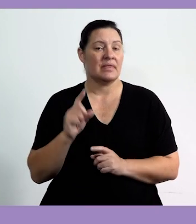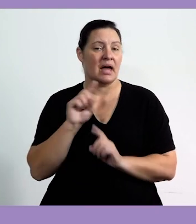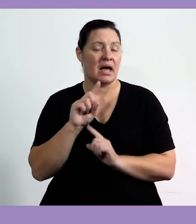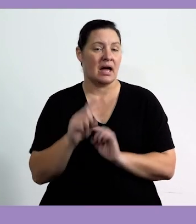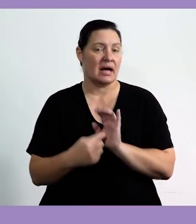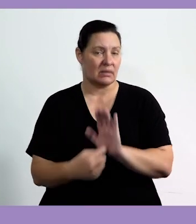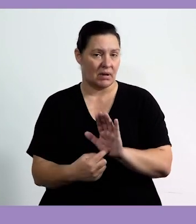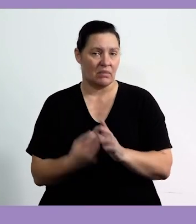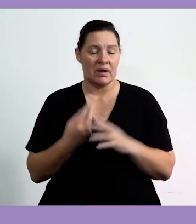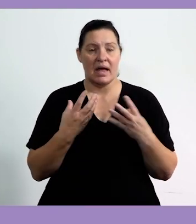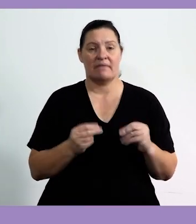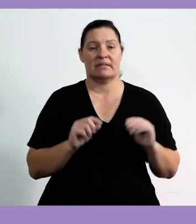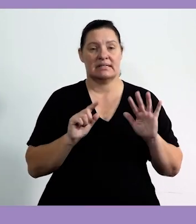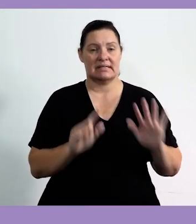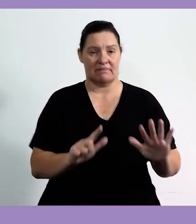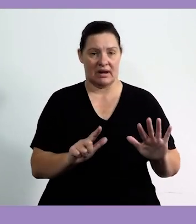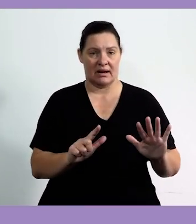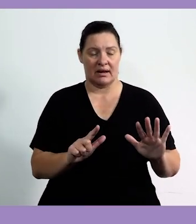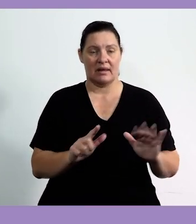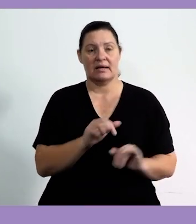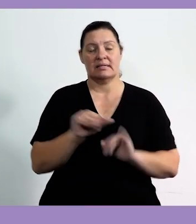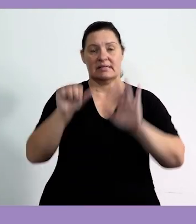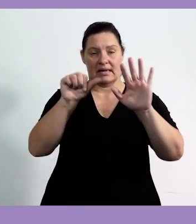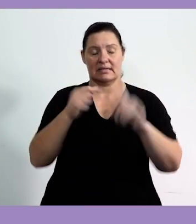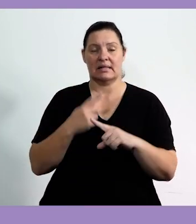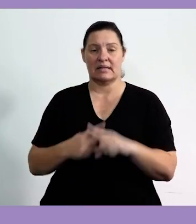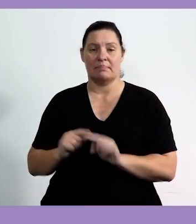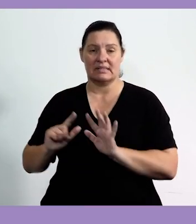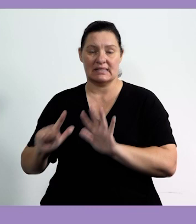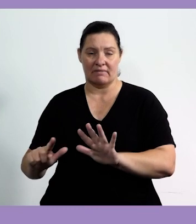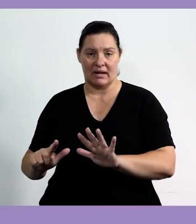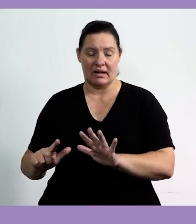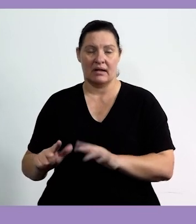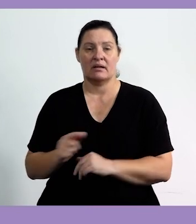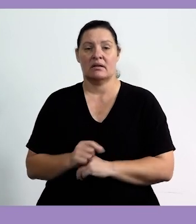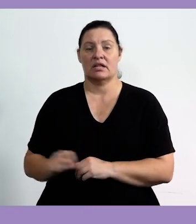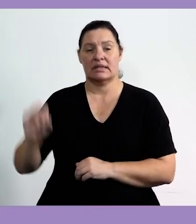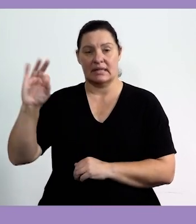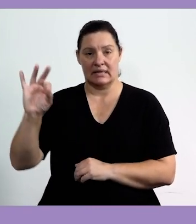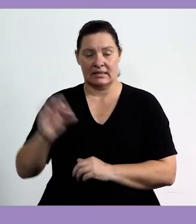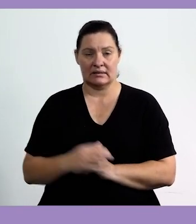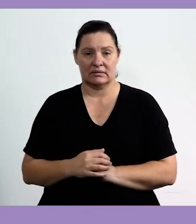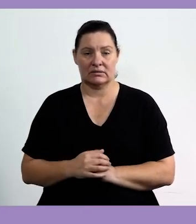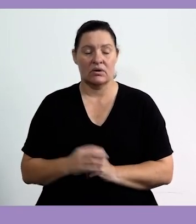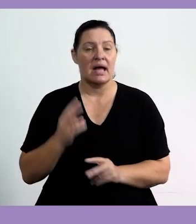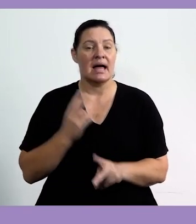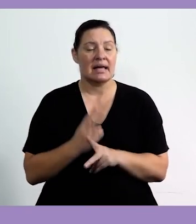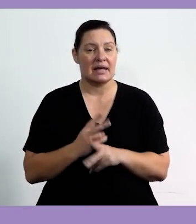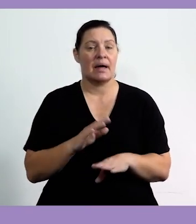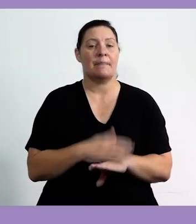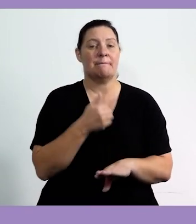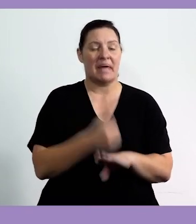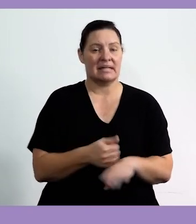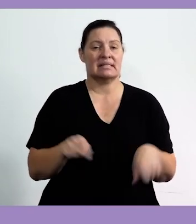Another example is if I have 7 to the exponent 6 multiplied by 7 to the exponent 3. So again,